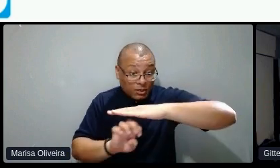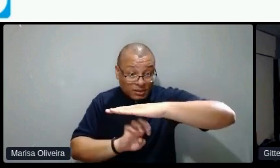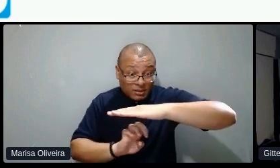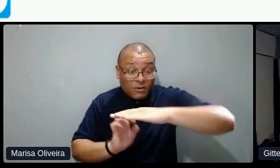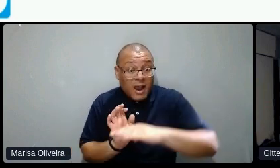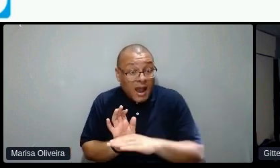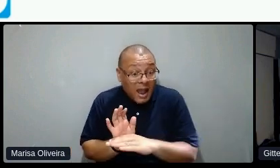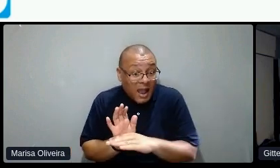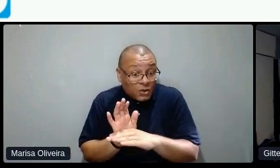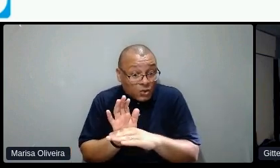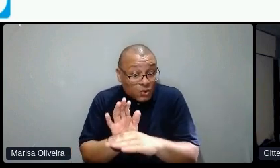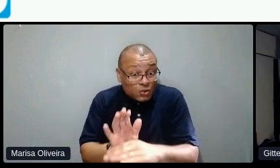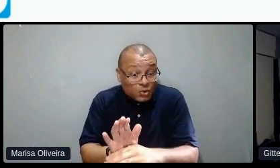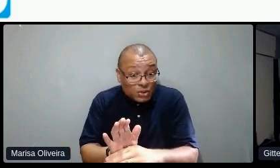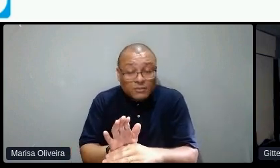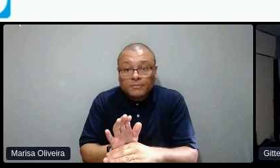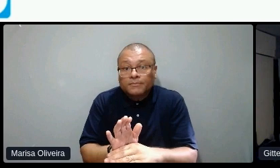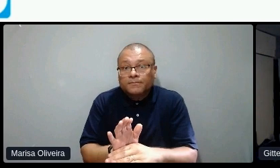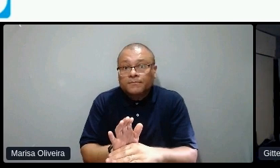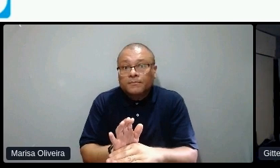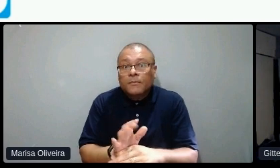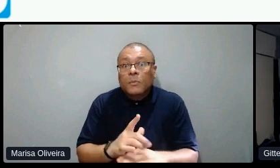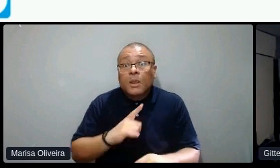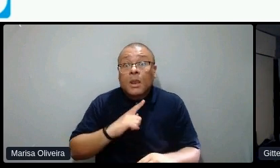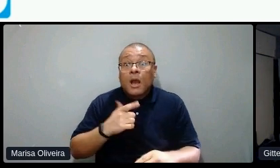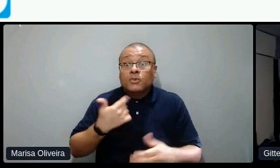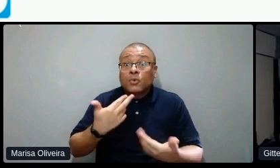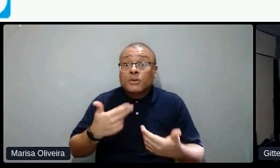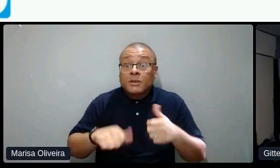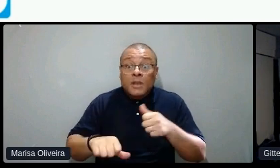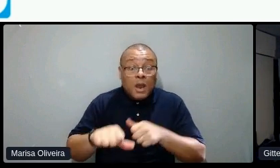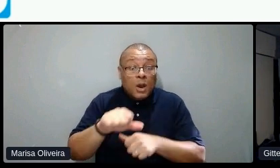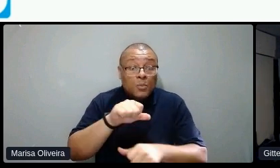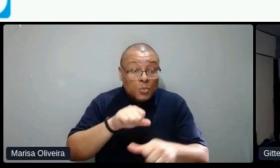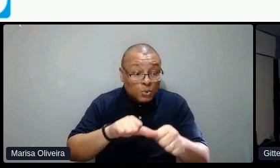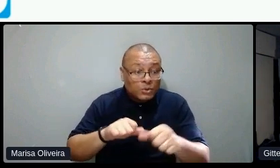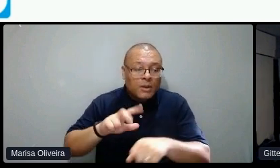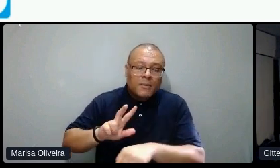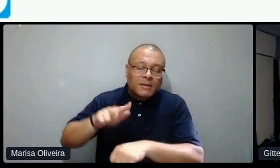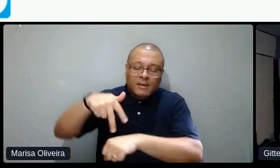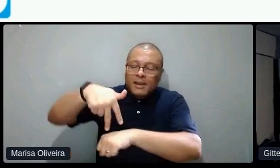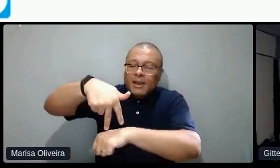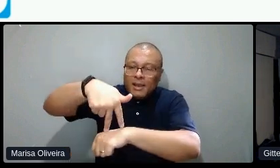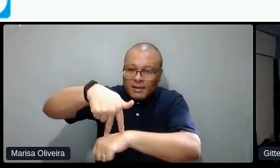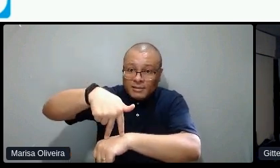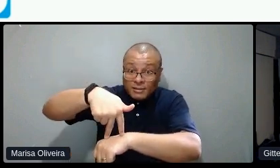are VUCA and where things change, if we want to be resilient, we need